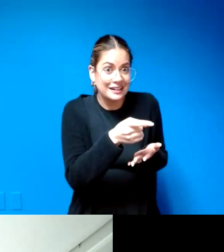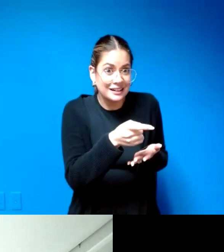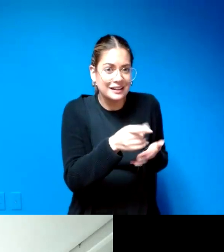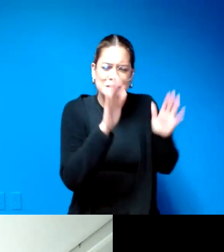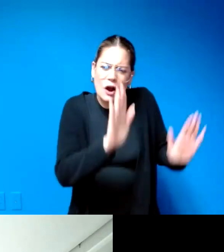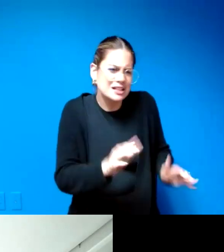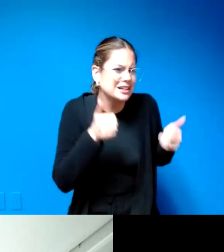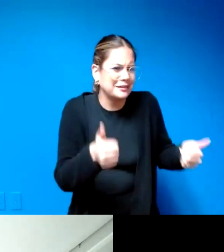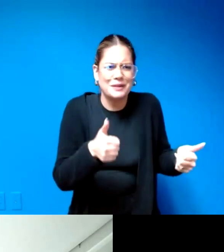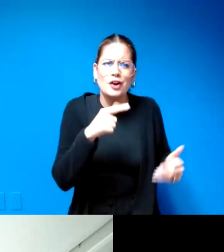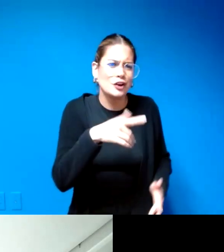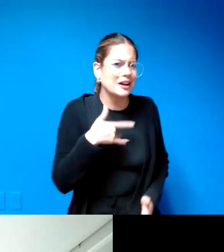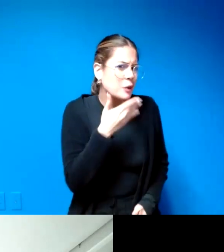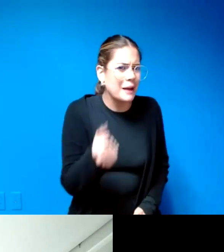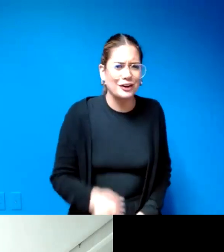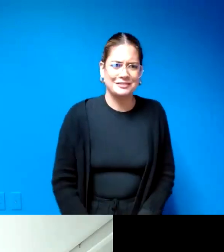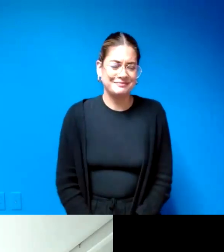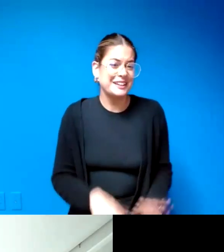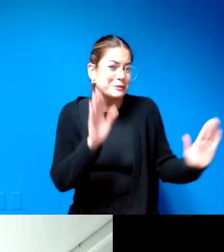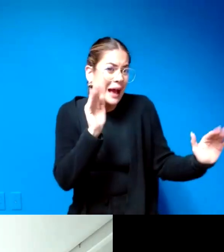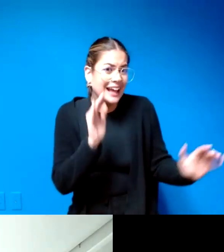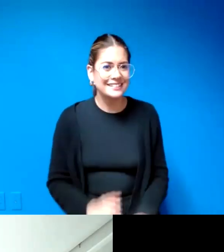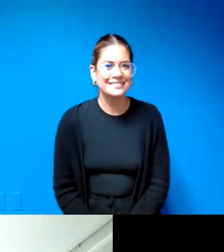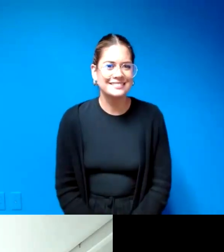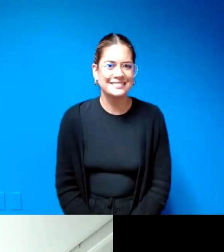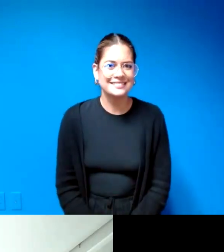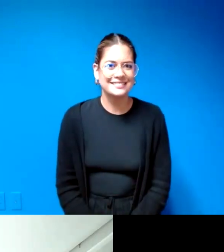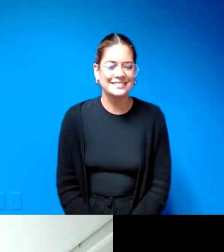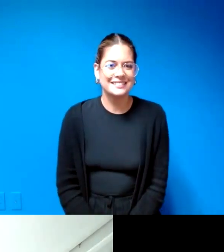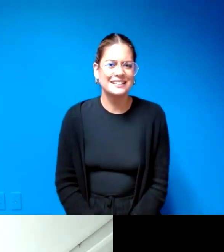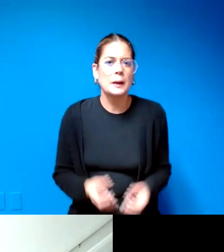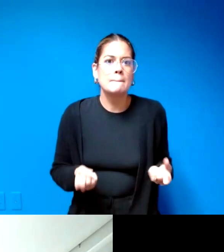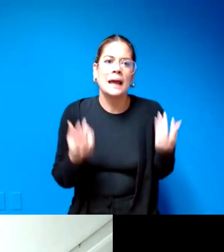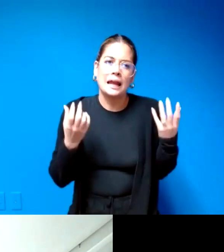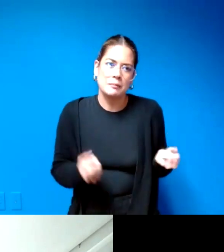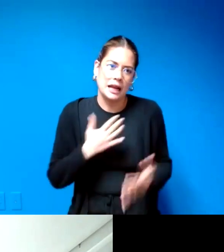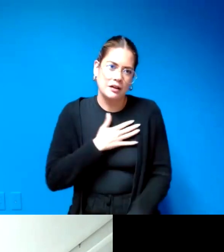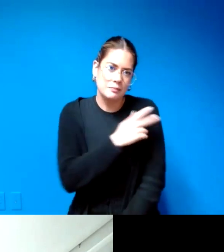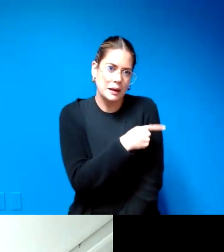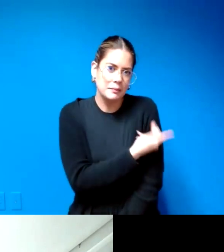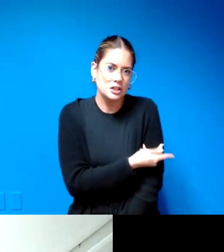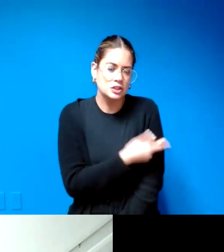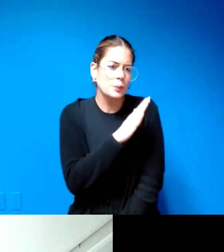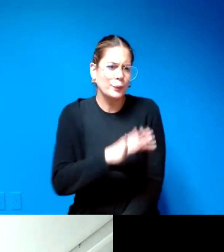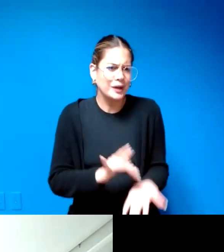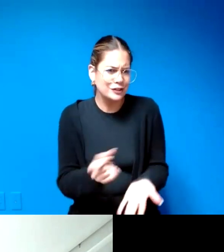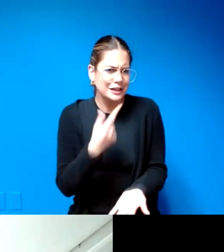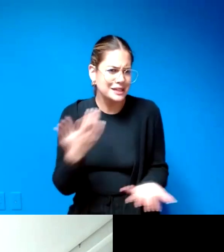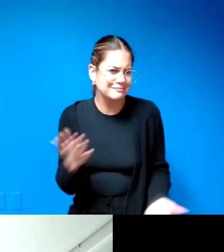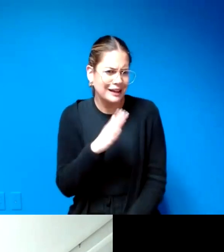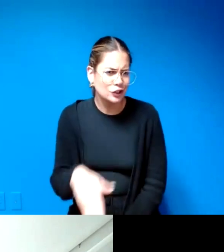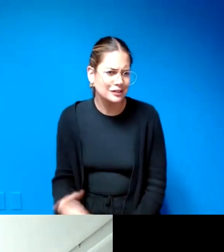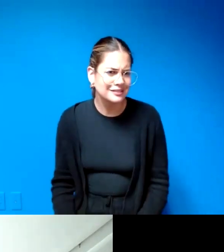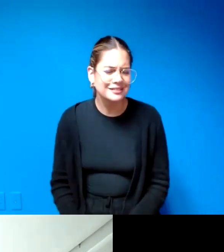be great and you're going to get better and go on your way. And many of my patients would never take the medication, never, ever,